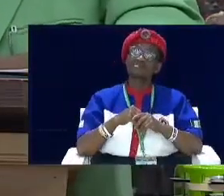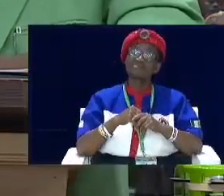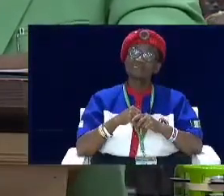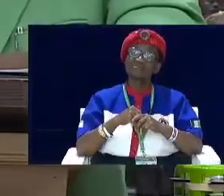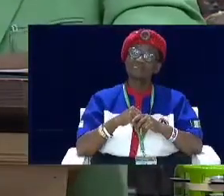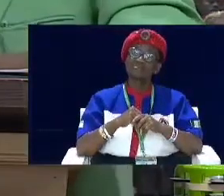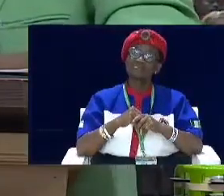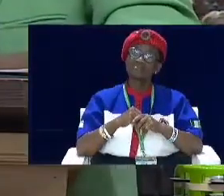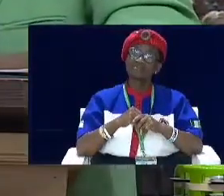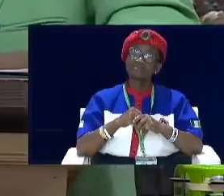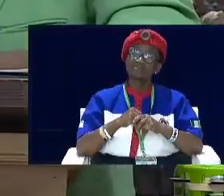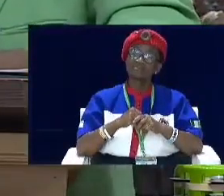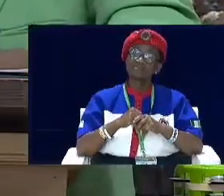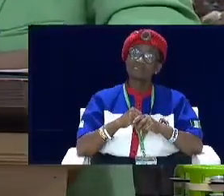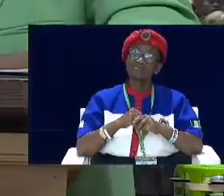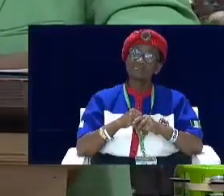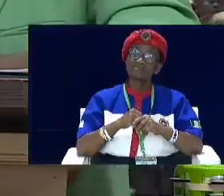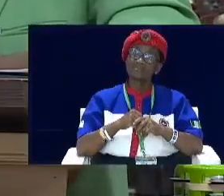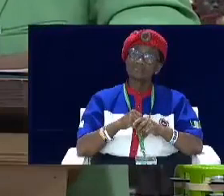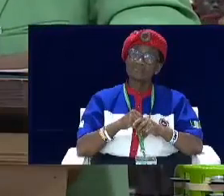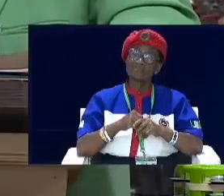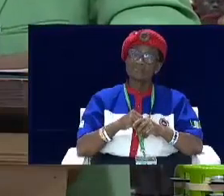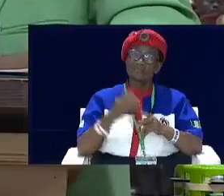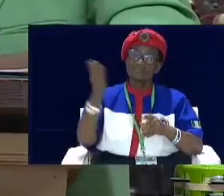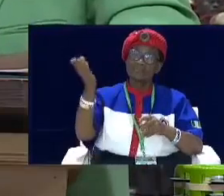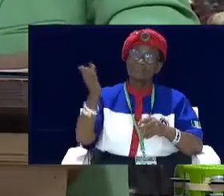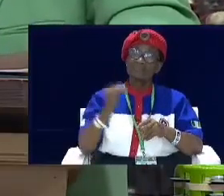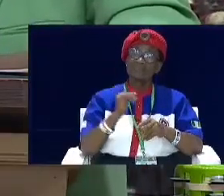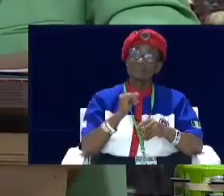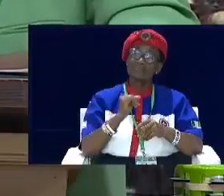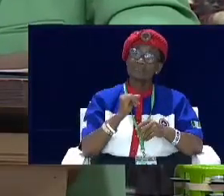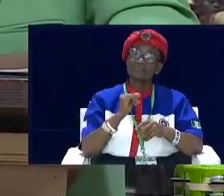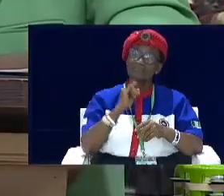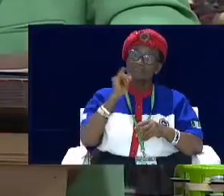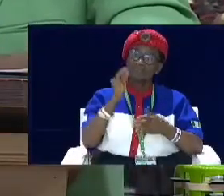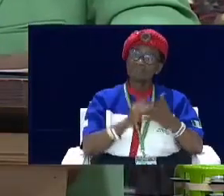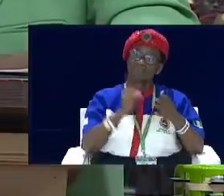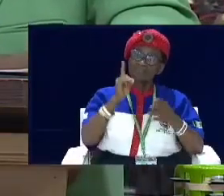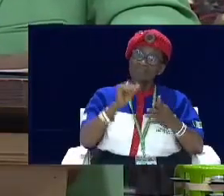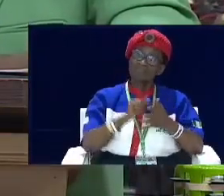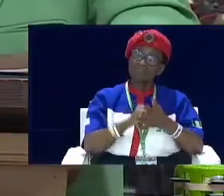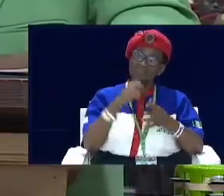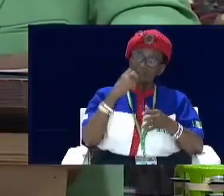It has to be somebody who is focused. O je eni ti o wa loju fo.